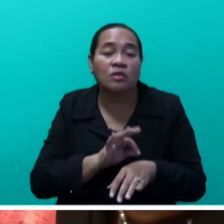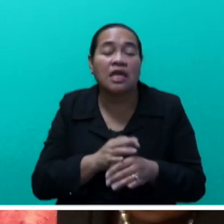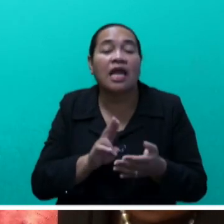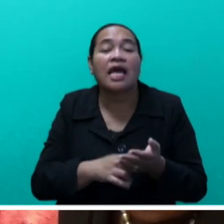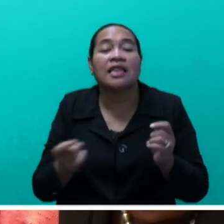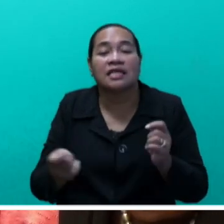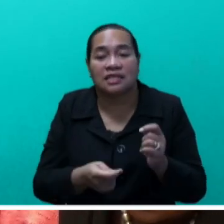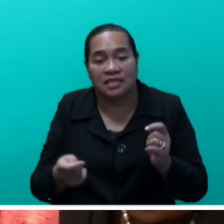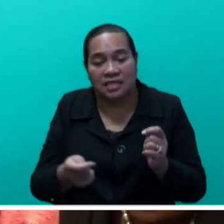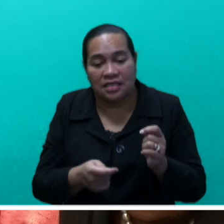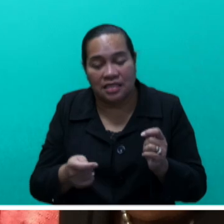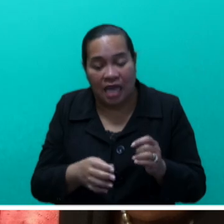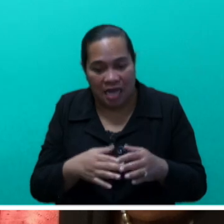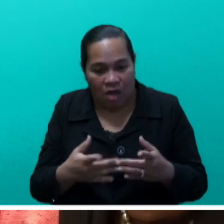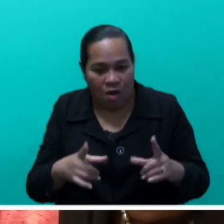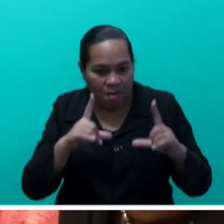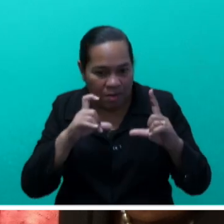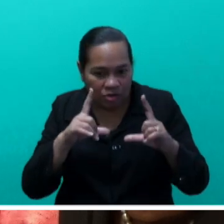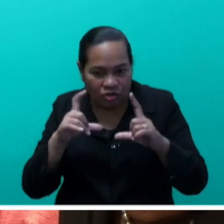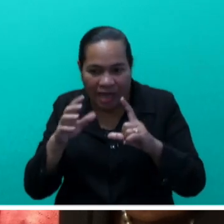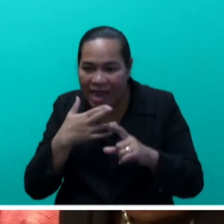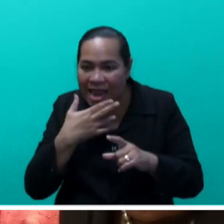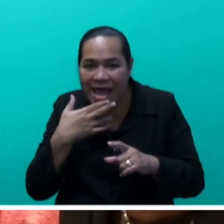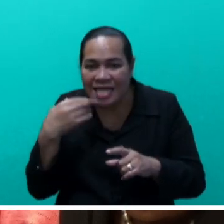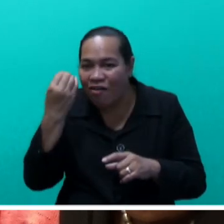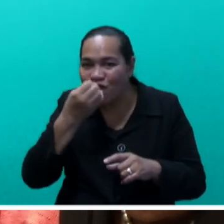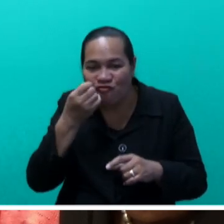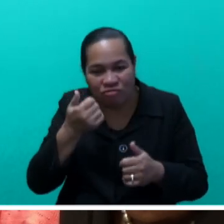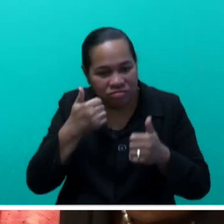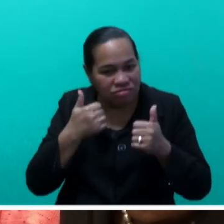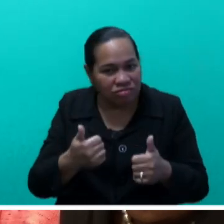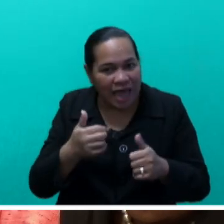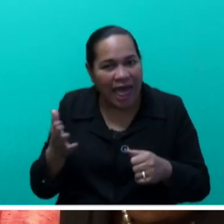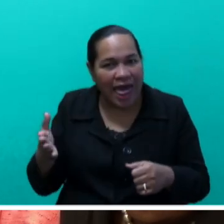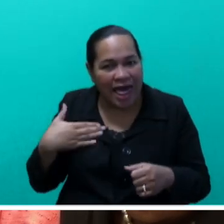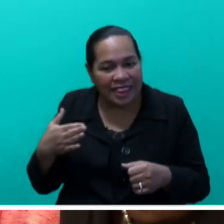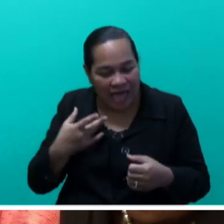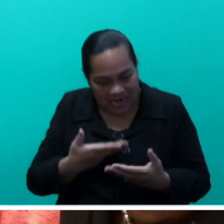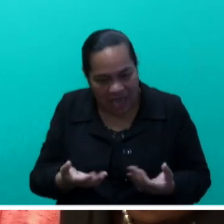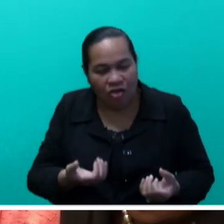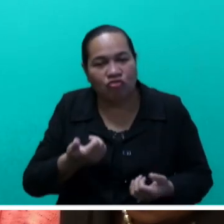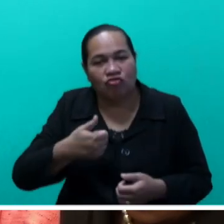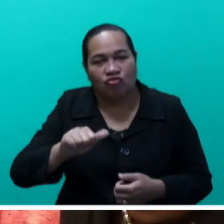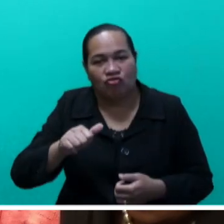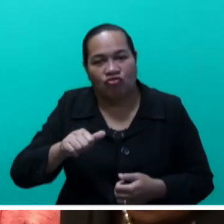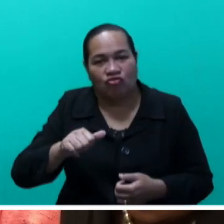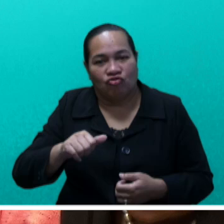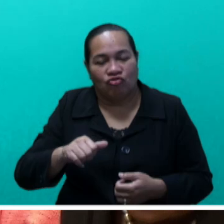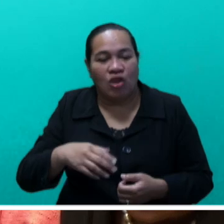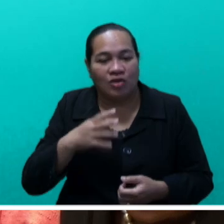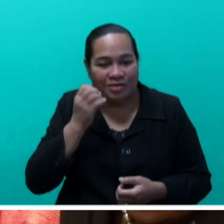province, whose pictures of delicious, colourful and balanced meals provided at the hospital are currently trending on social media.